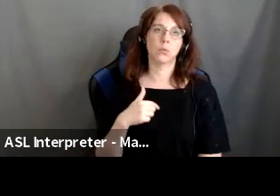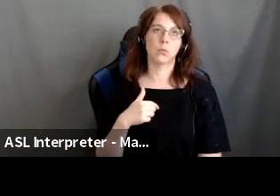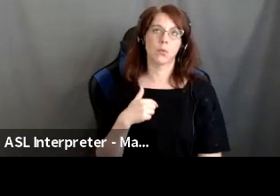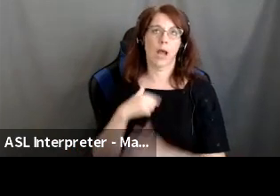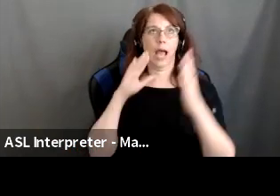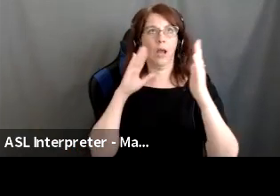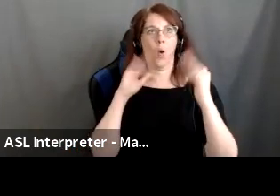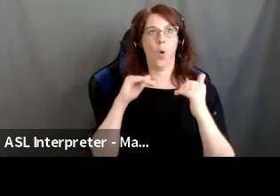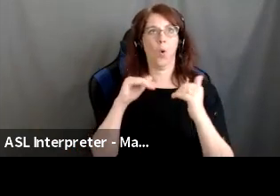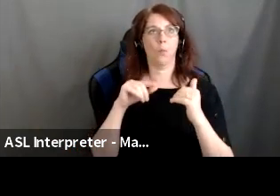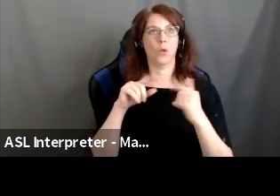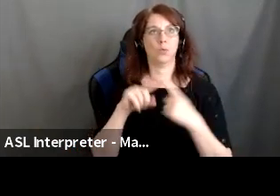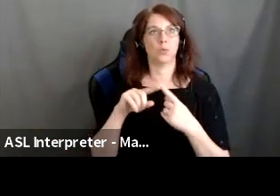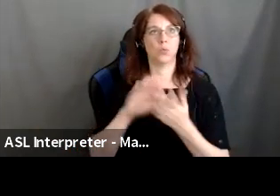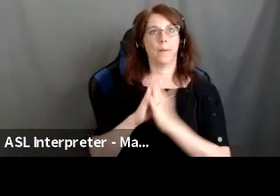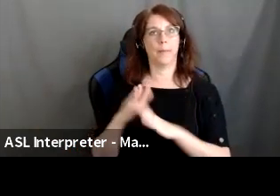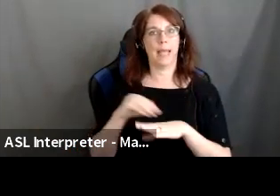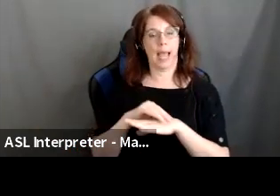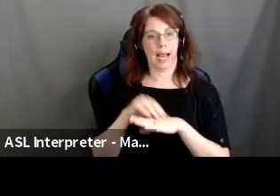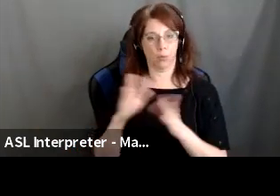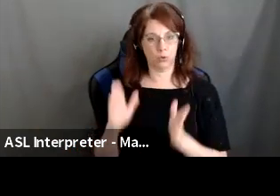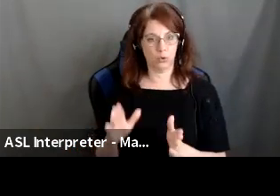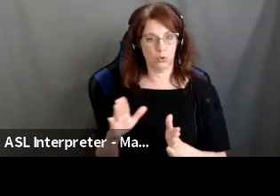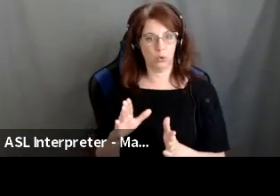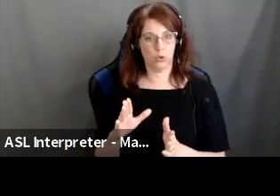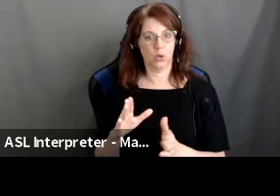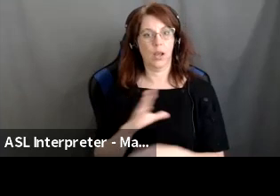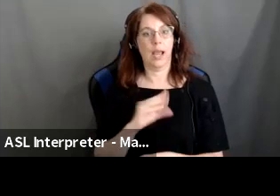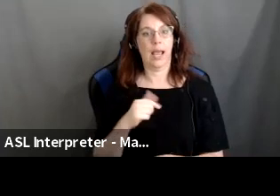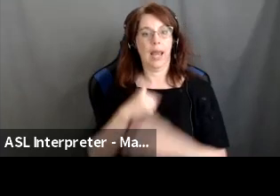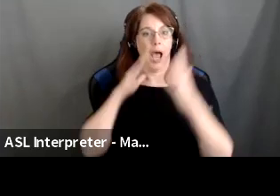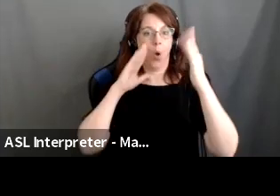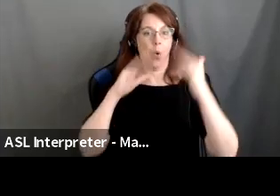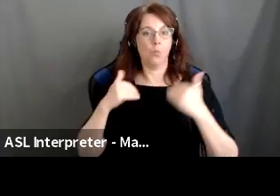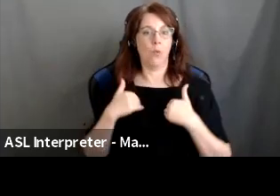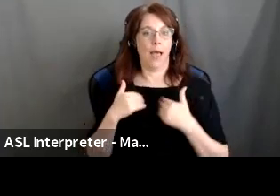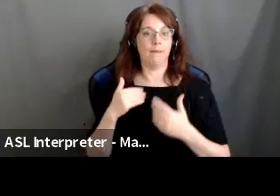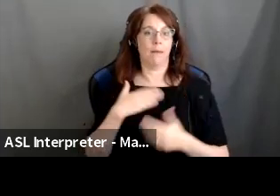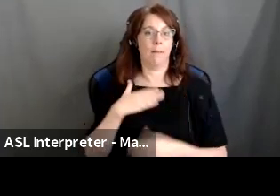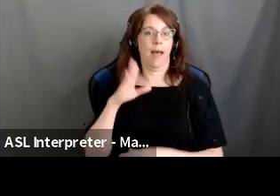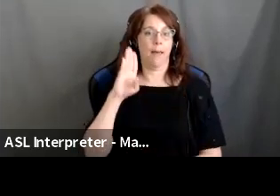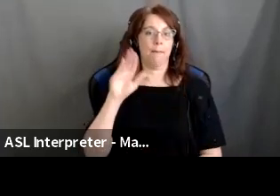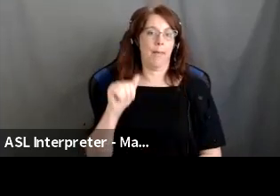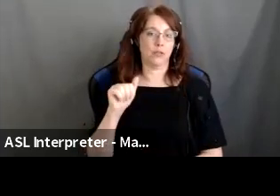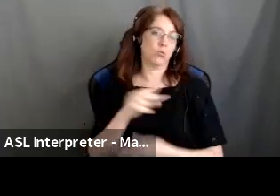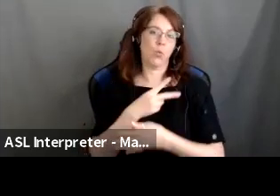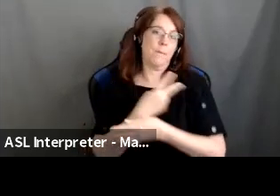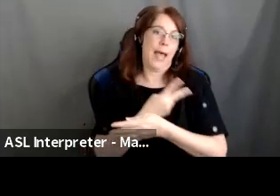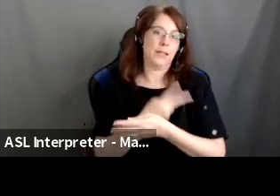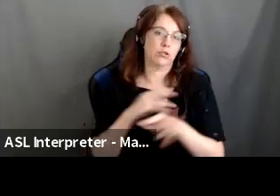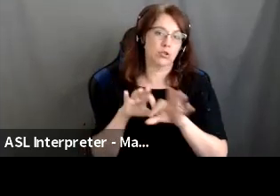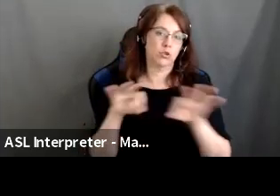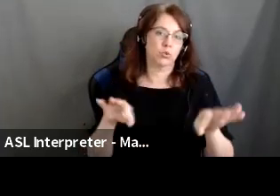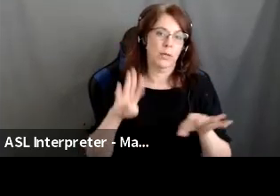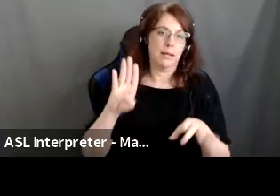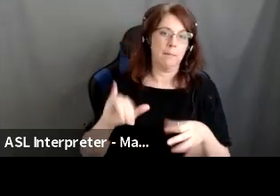a counselor, and that I hope to have my bachelor's degree then, or my master's degree by then, or